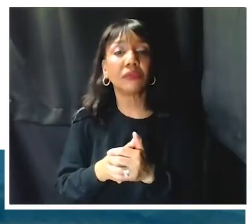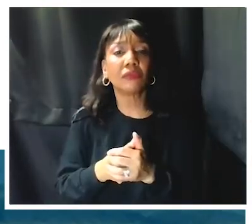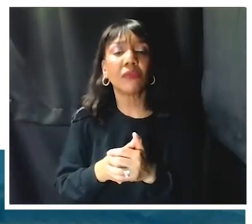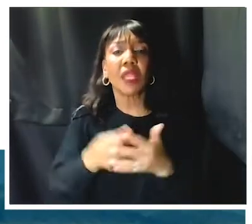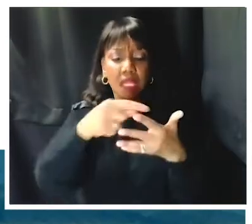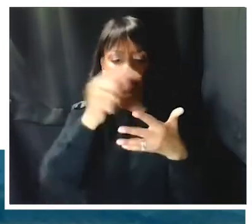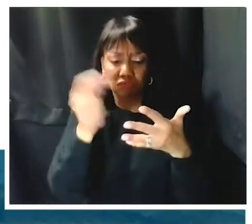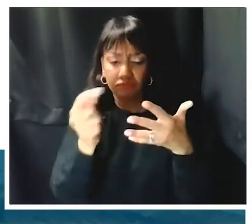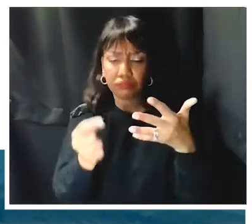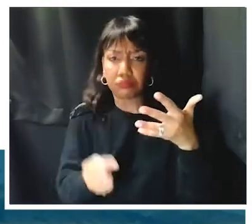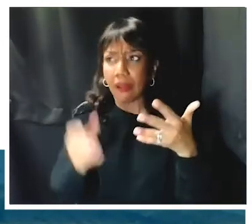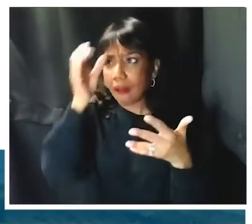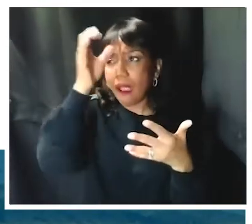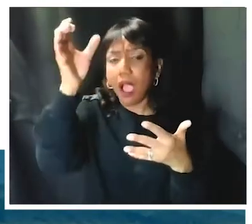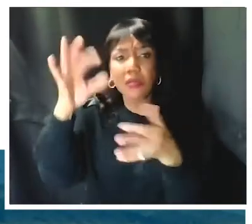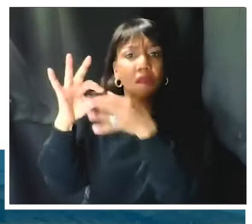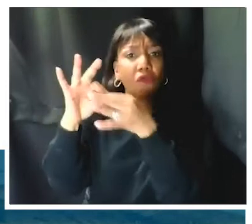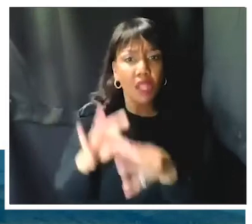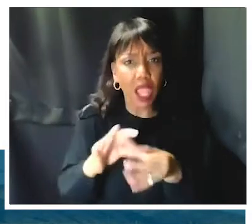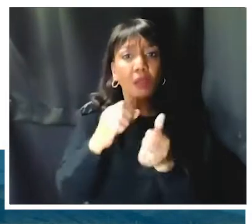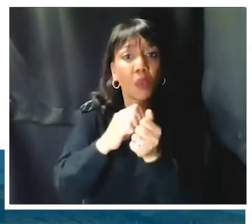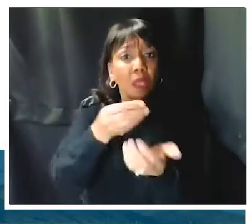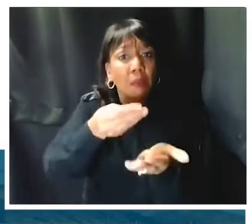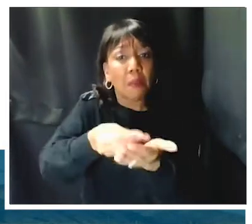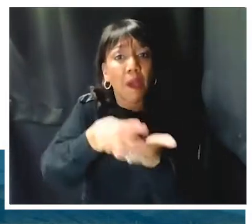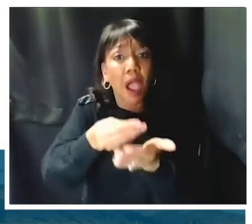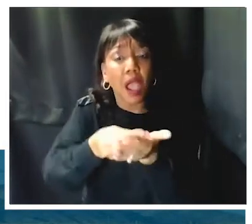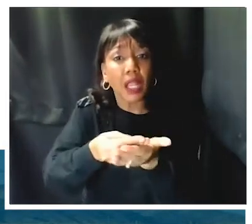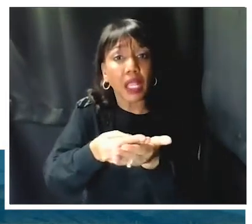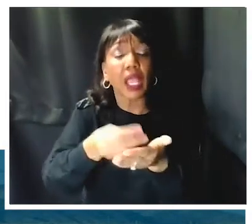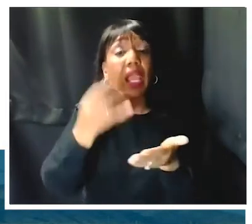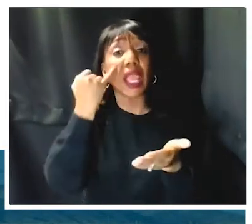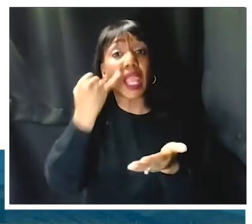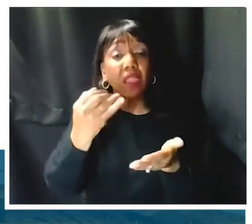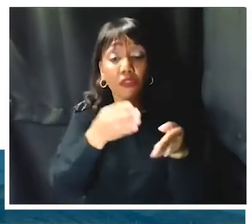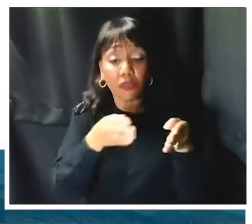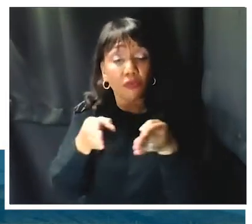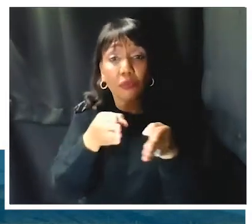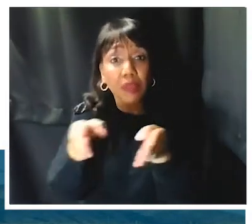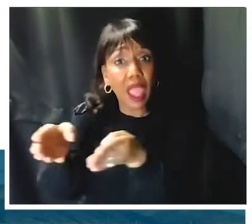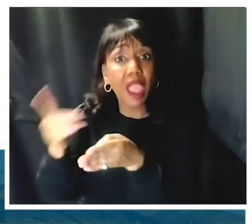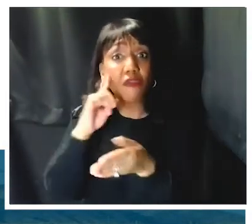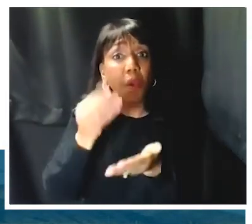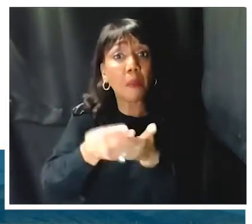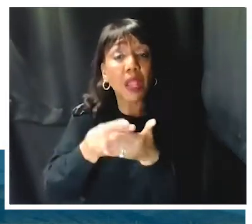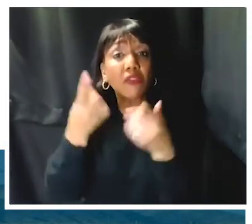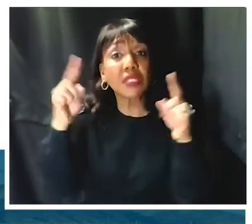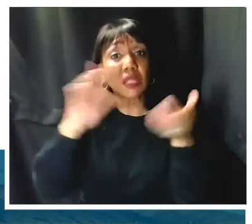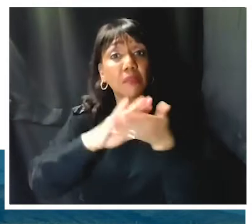There are several important concepts that you must understand when creating your roadmap to financial